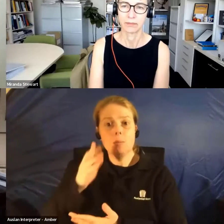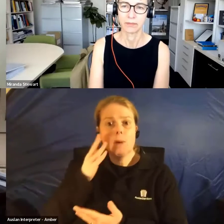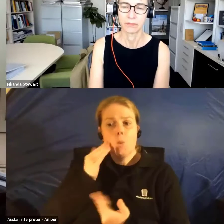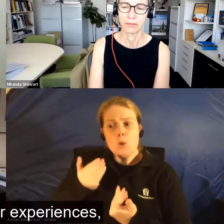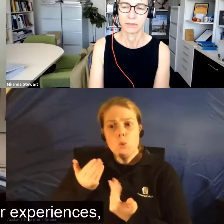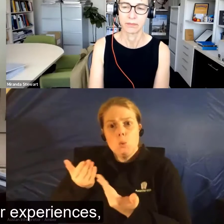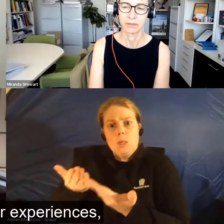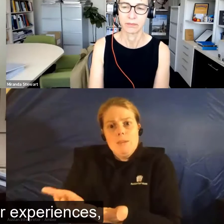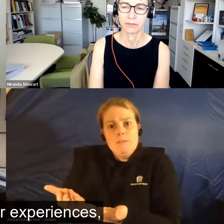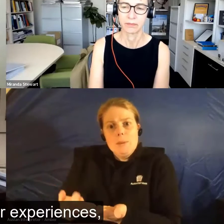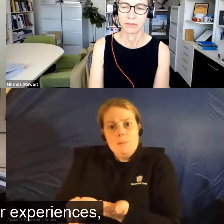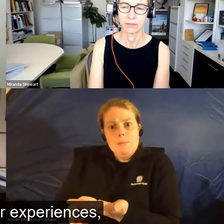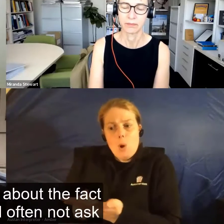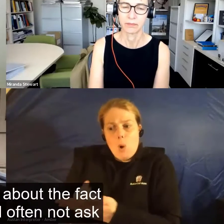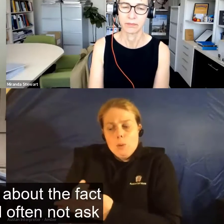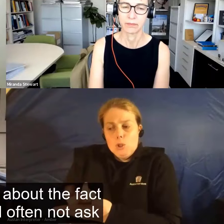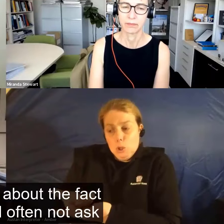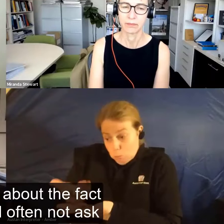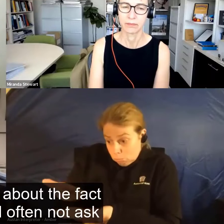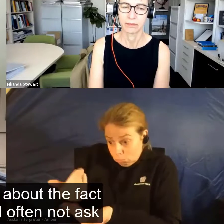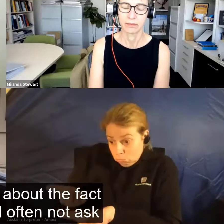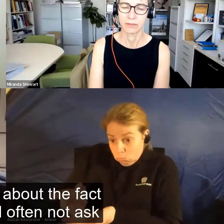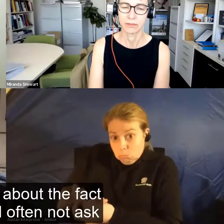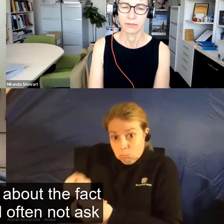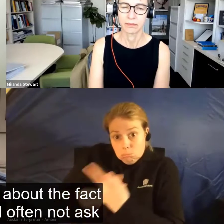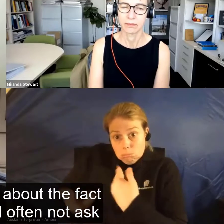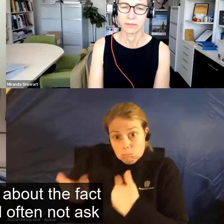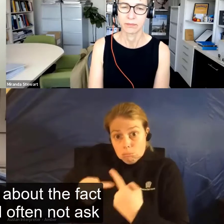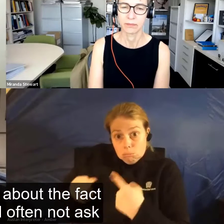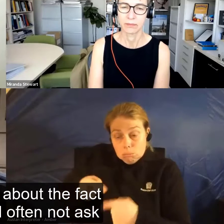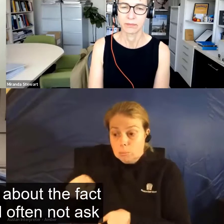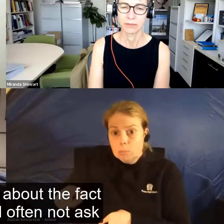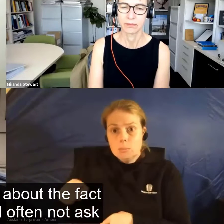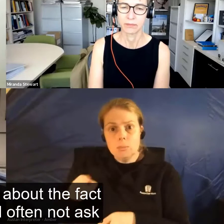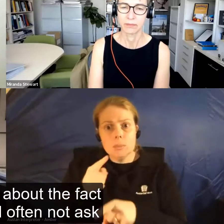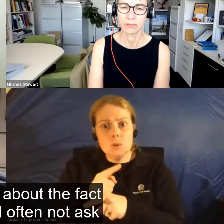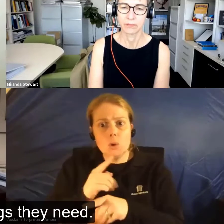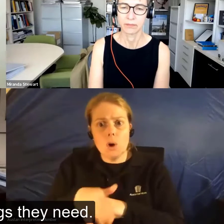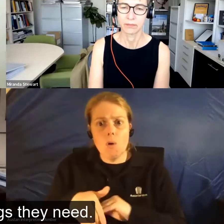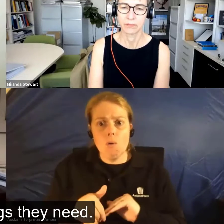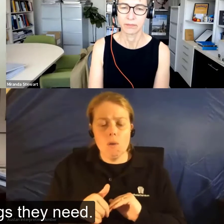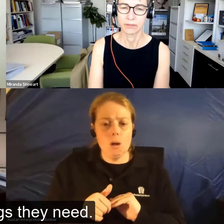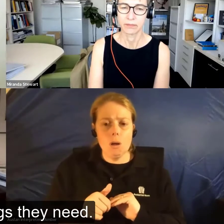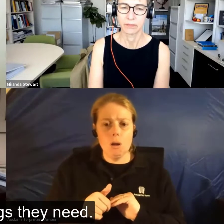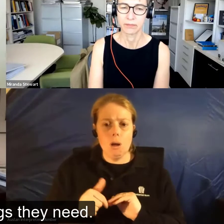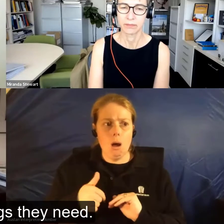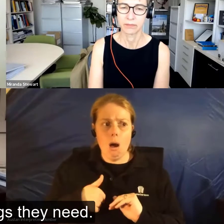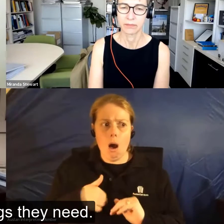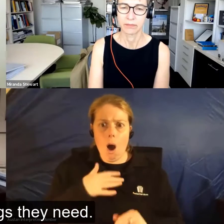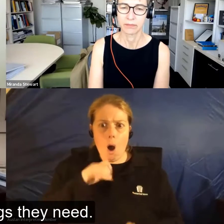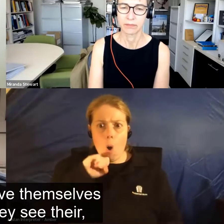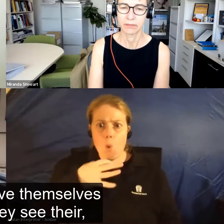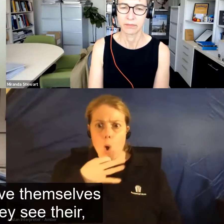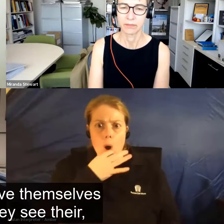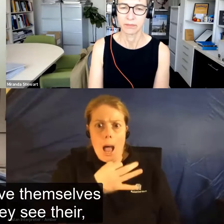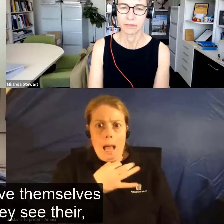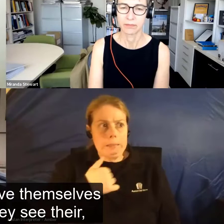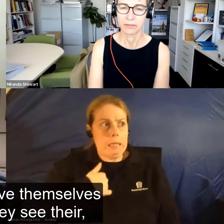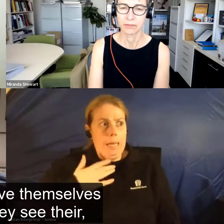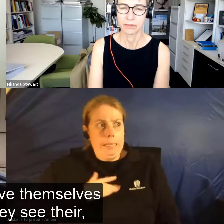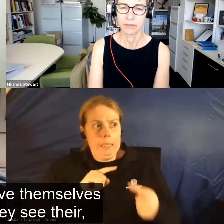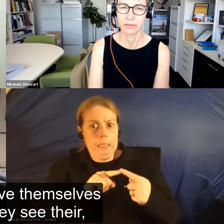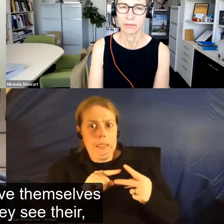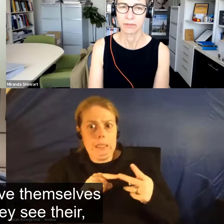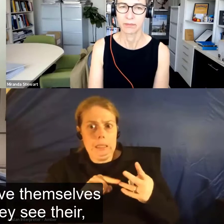to share their experiences, they will talk about the fact that they will often not ask for the things they need. They'll